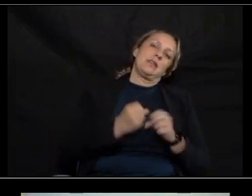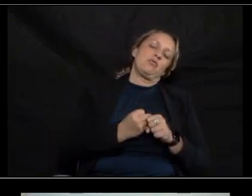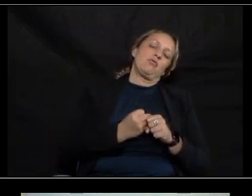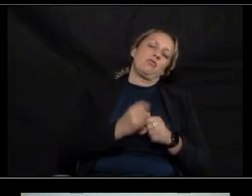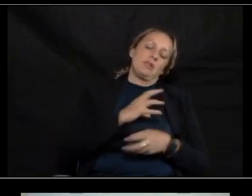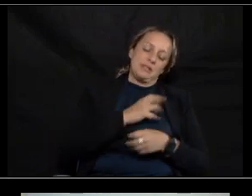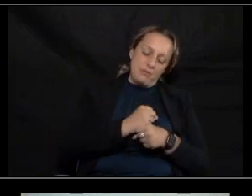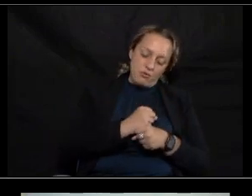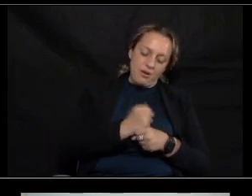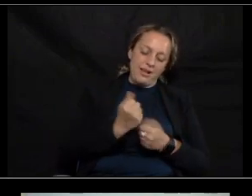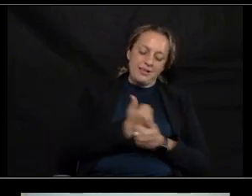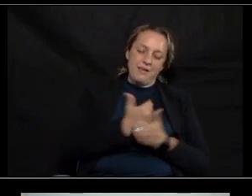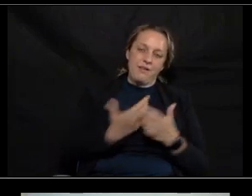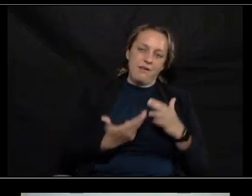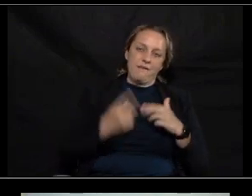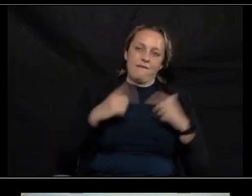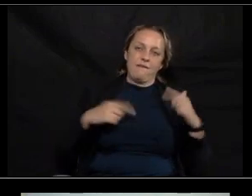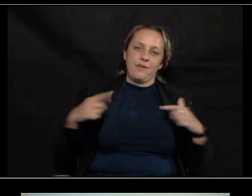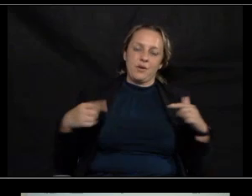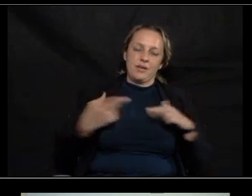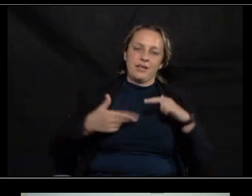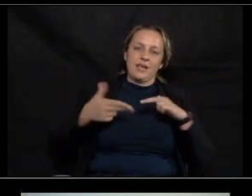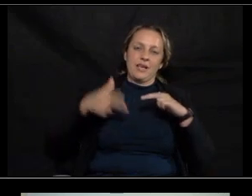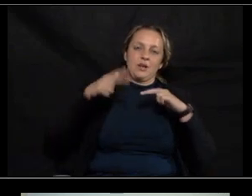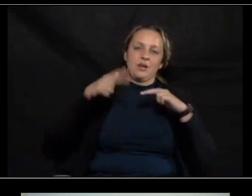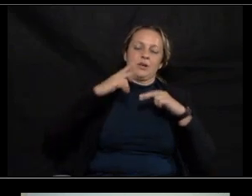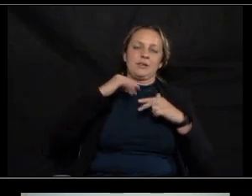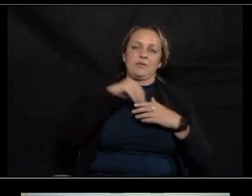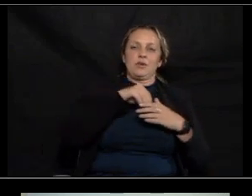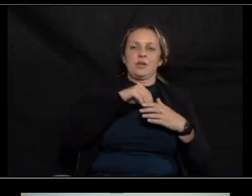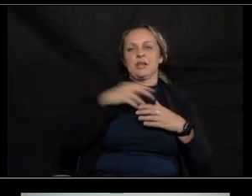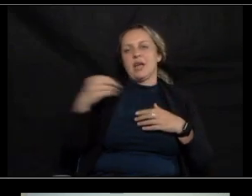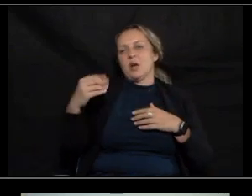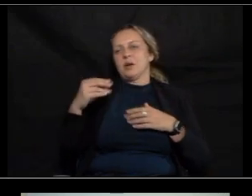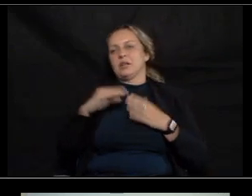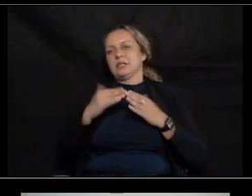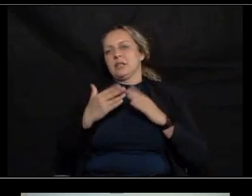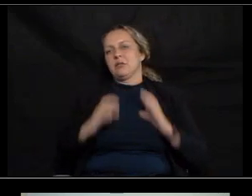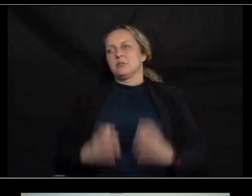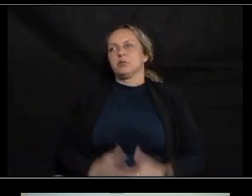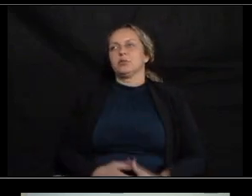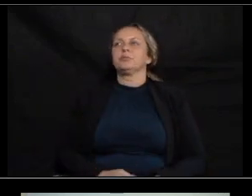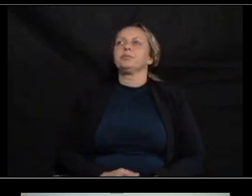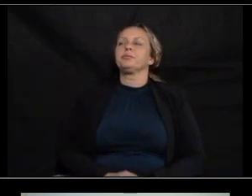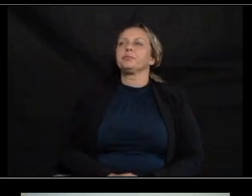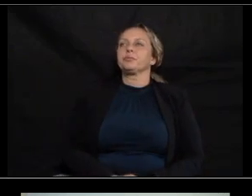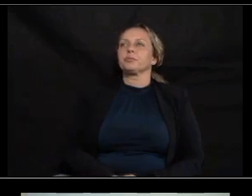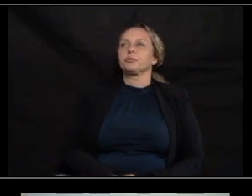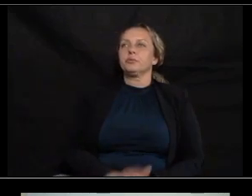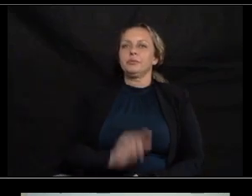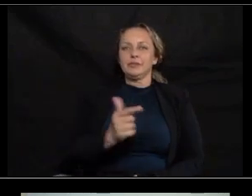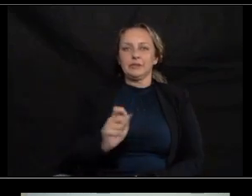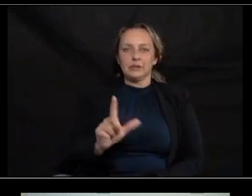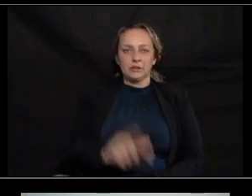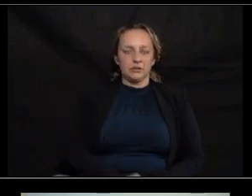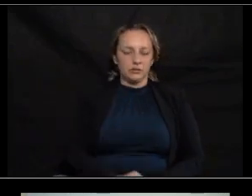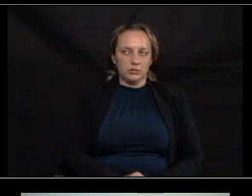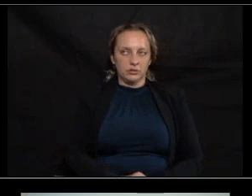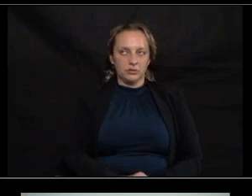various increases in the bills for each of the inside and outside city customers. Next slide.